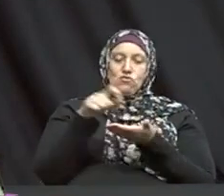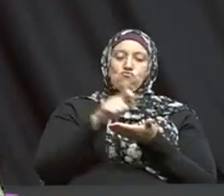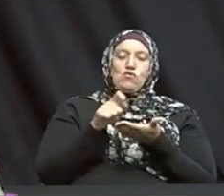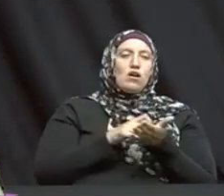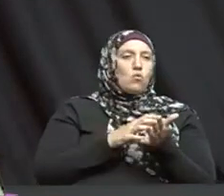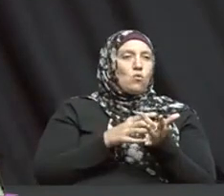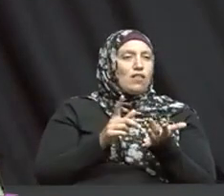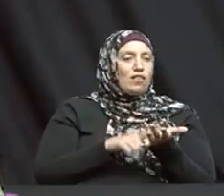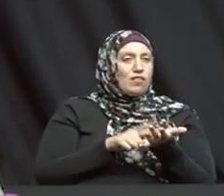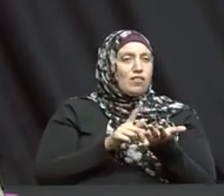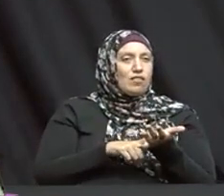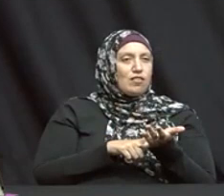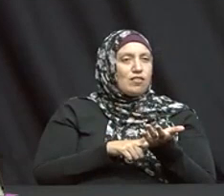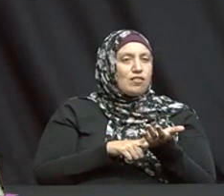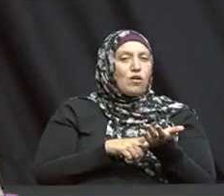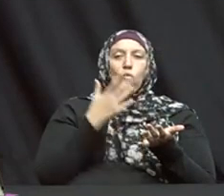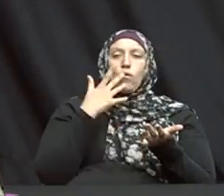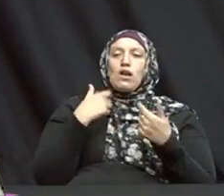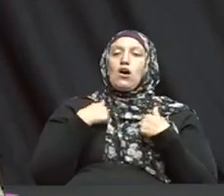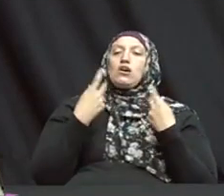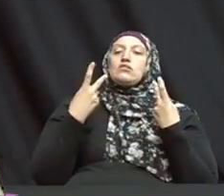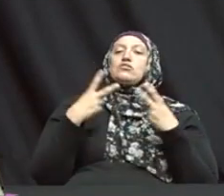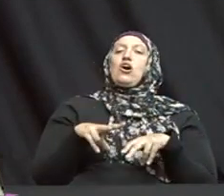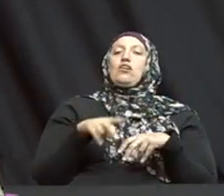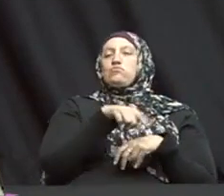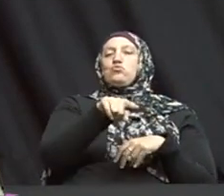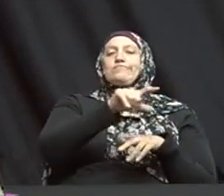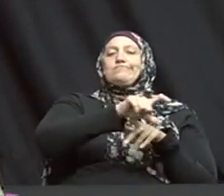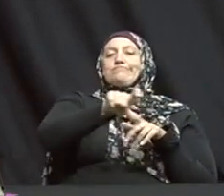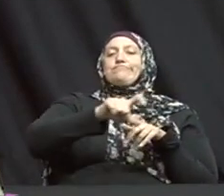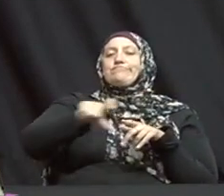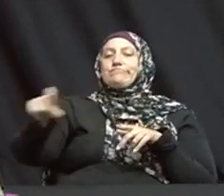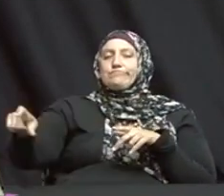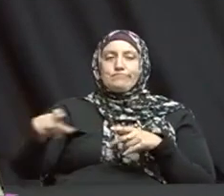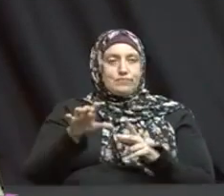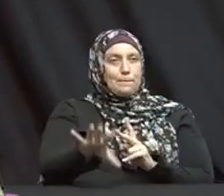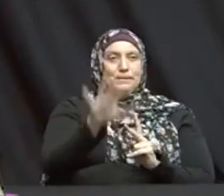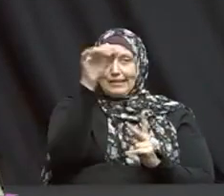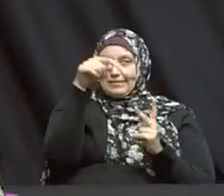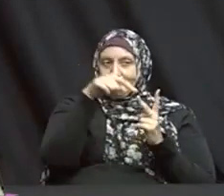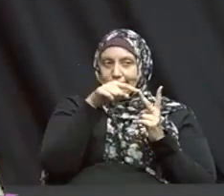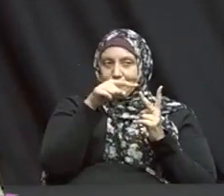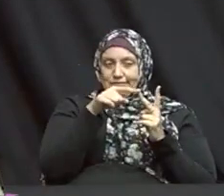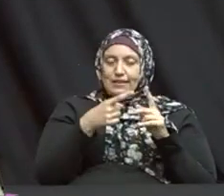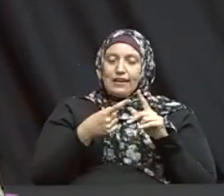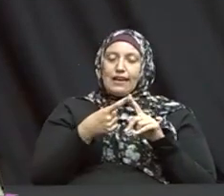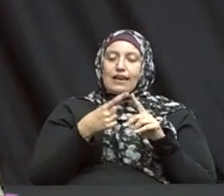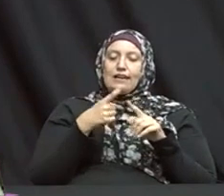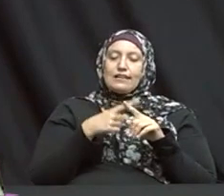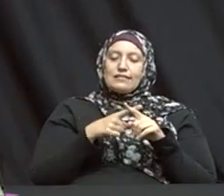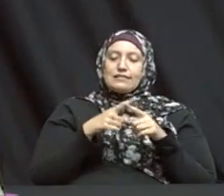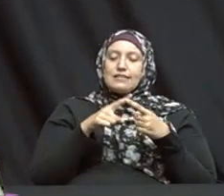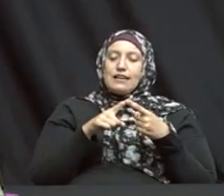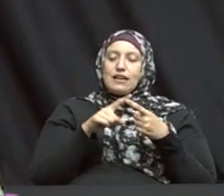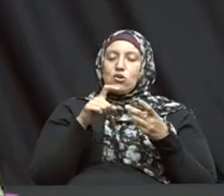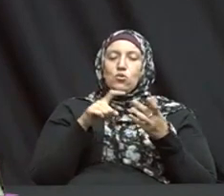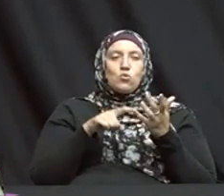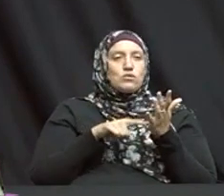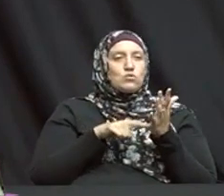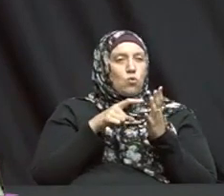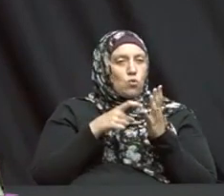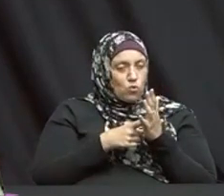their death. They appoint an executor to carry out the wishes, and there can be more than one. They can have one,